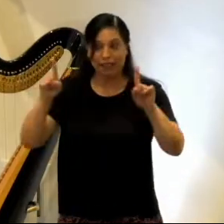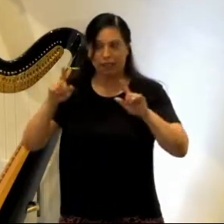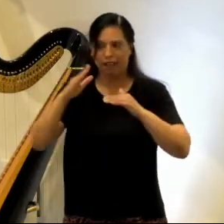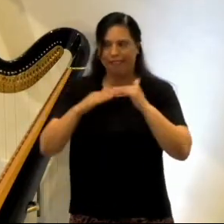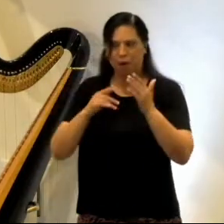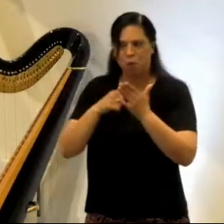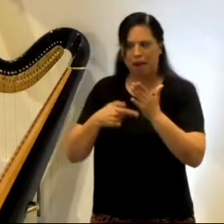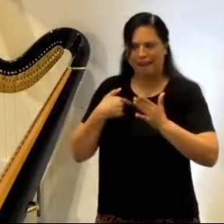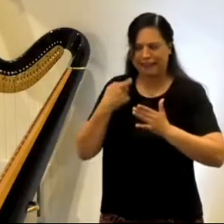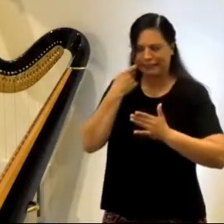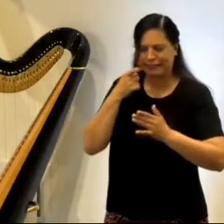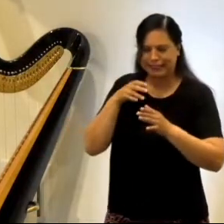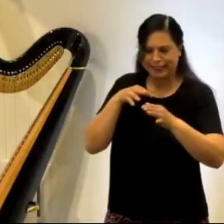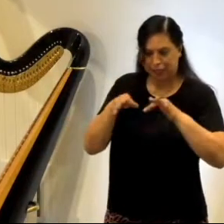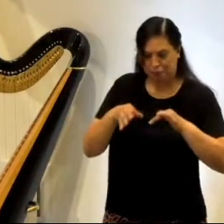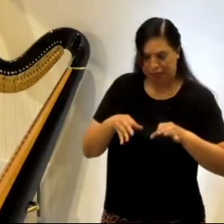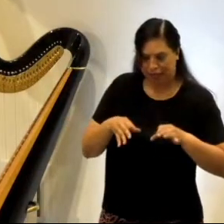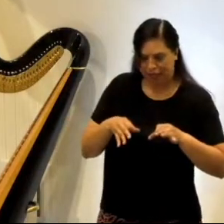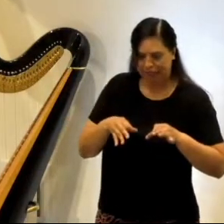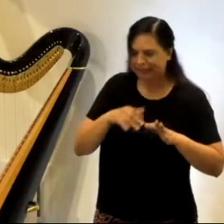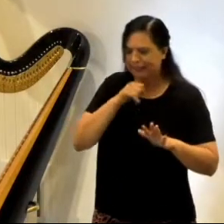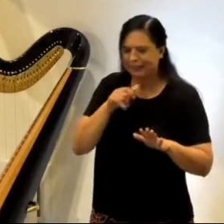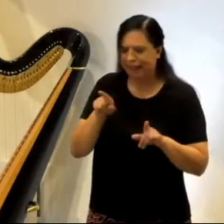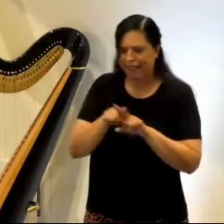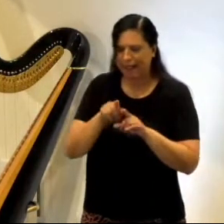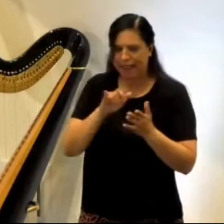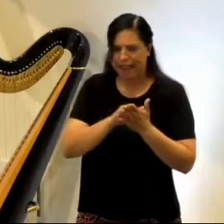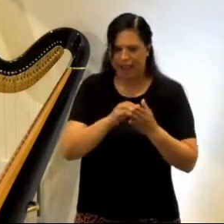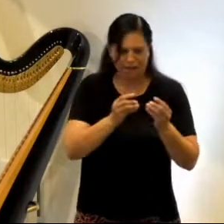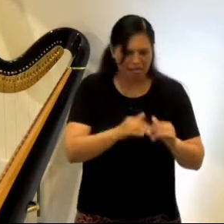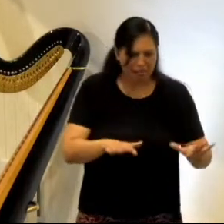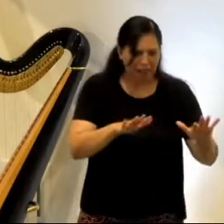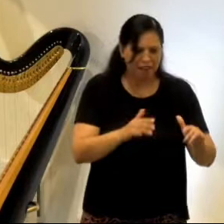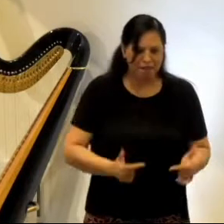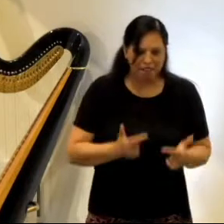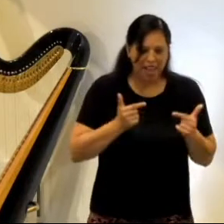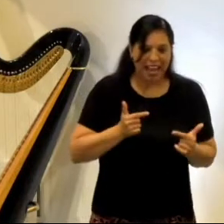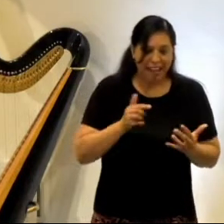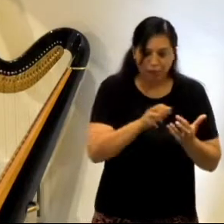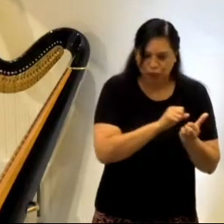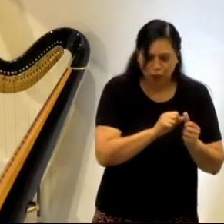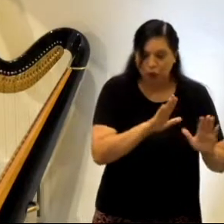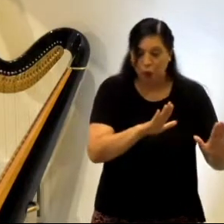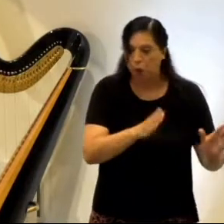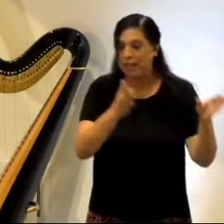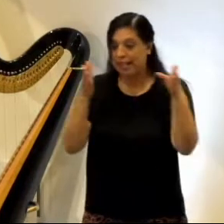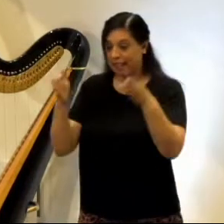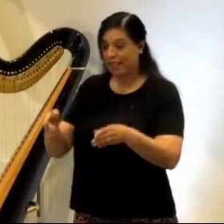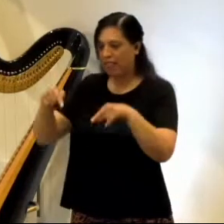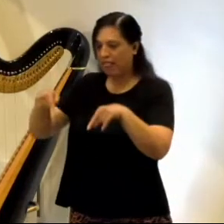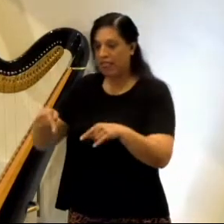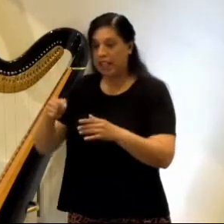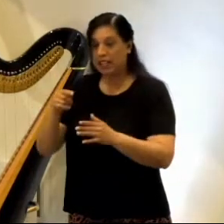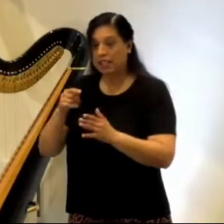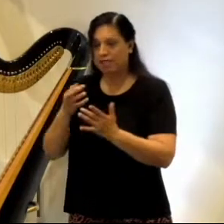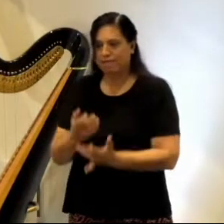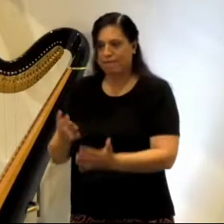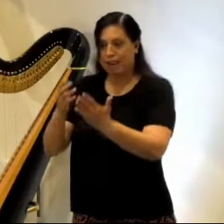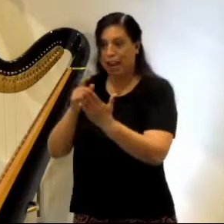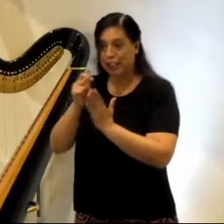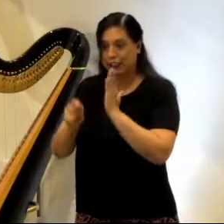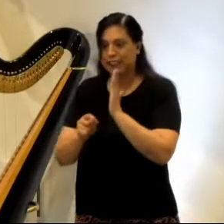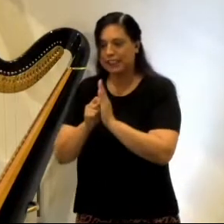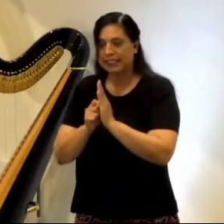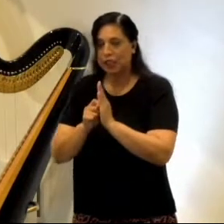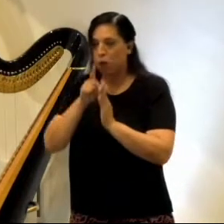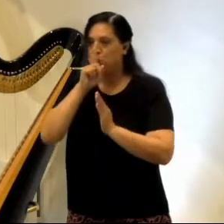fire seasons we're used to here in the Southwest where lands and lives are destroyed, this fire season is actually something